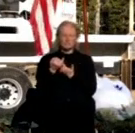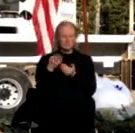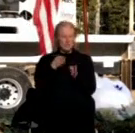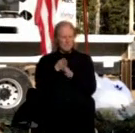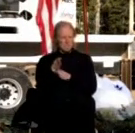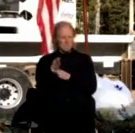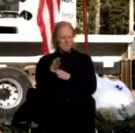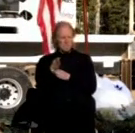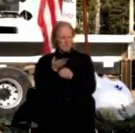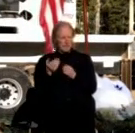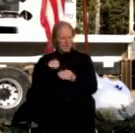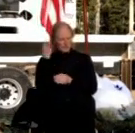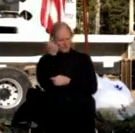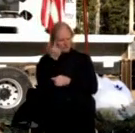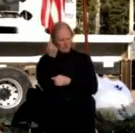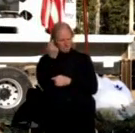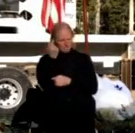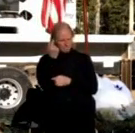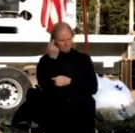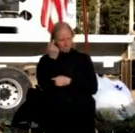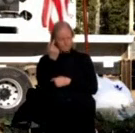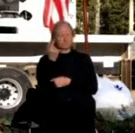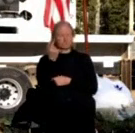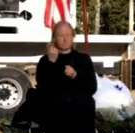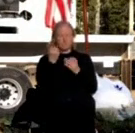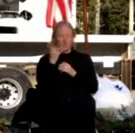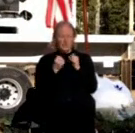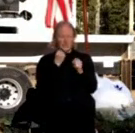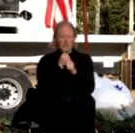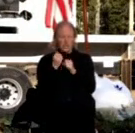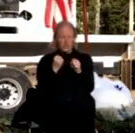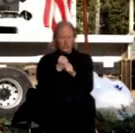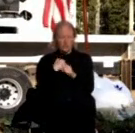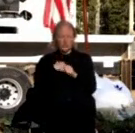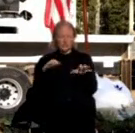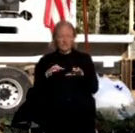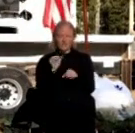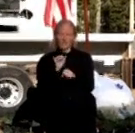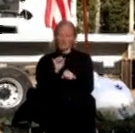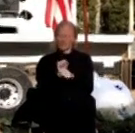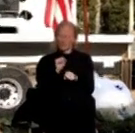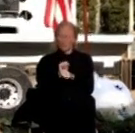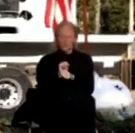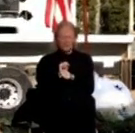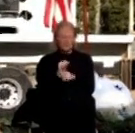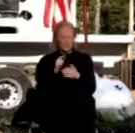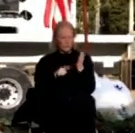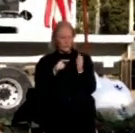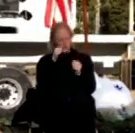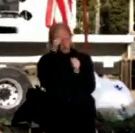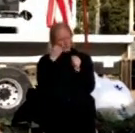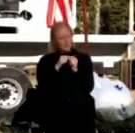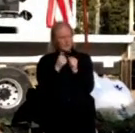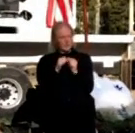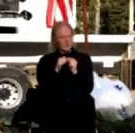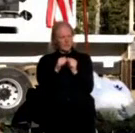thing that I was thinking about is over all the years that I've done this, what do you reflect on?